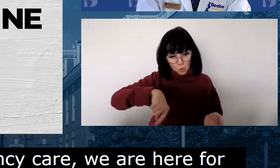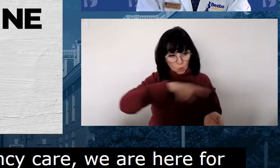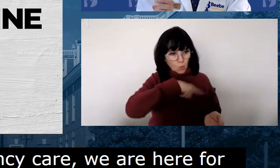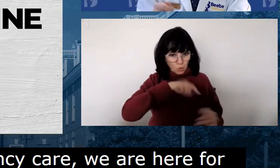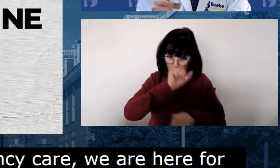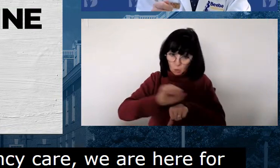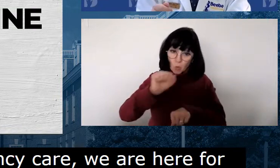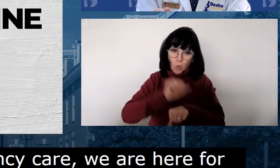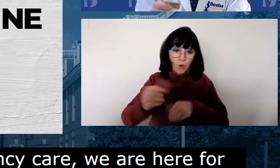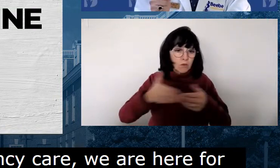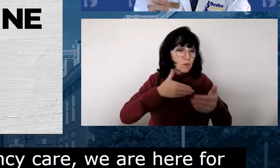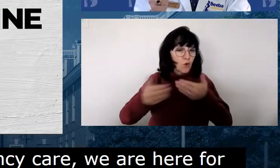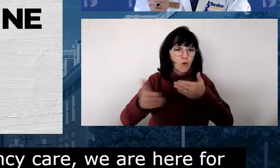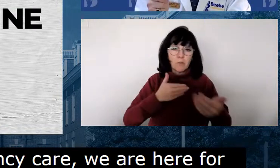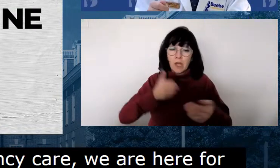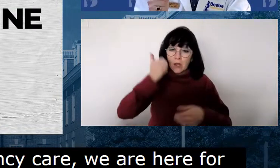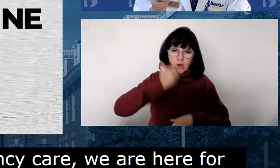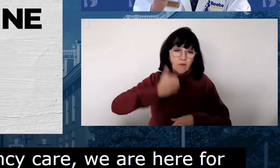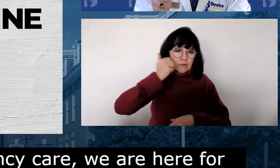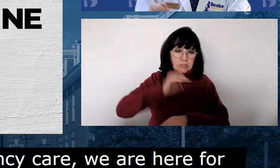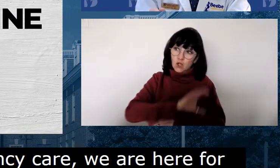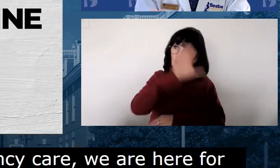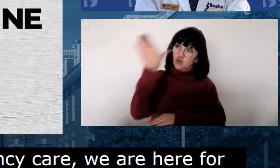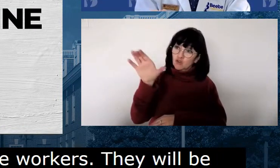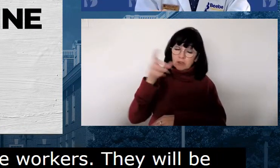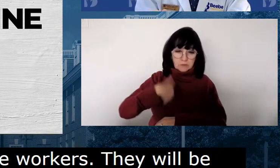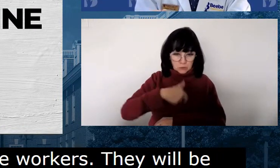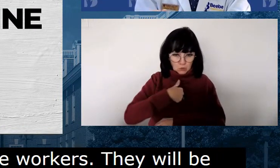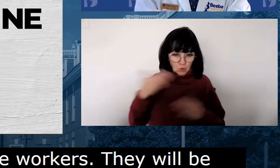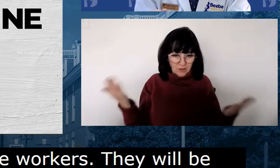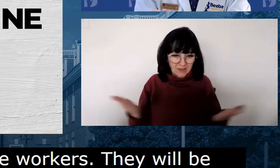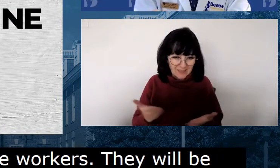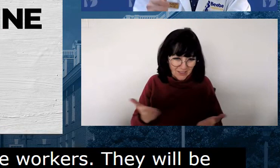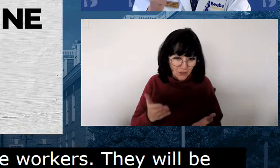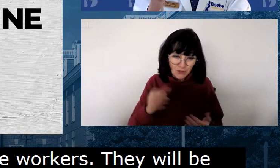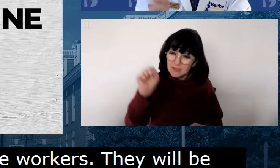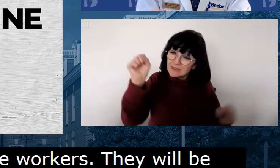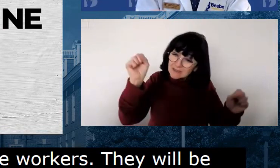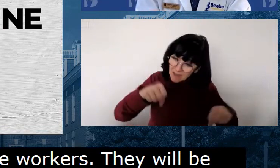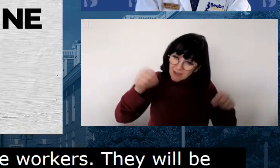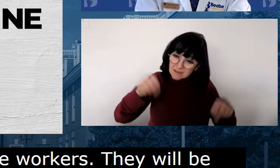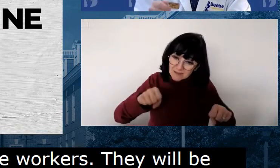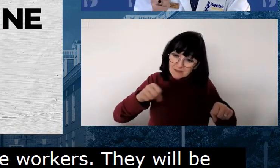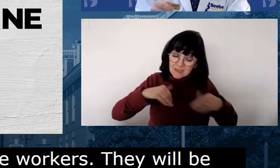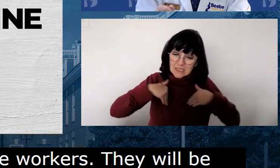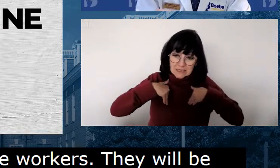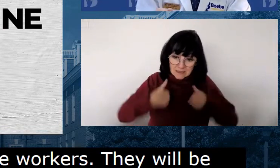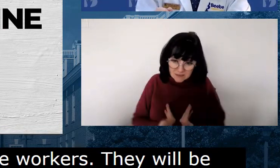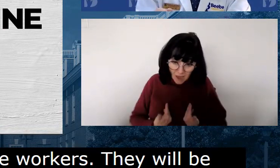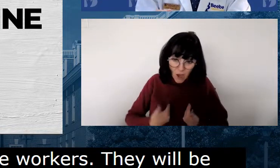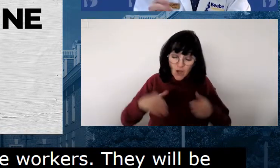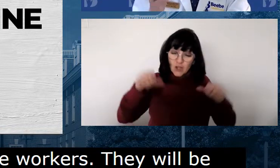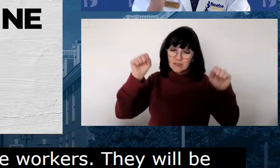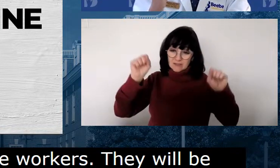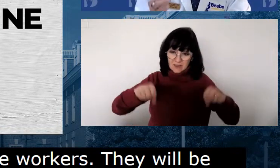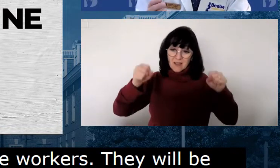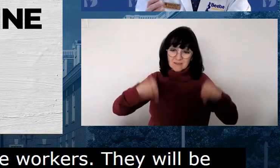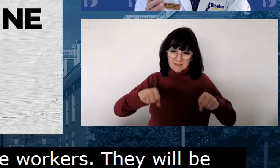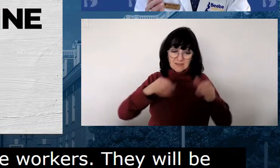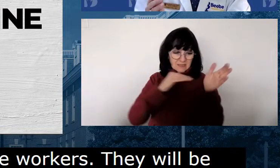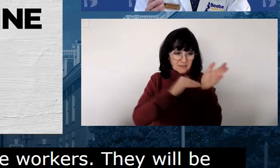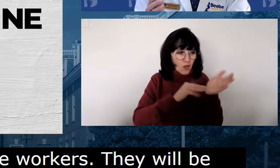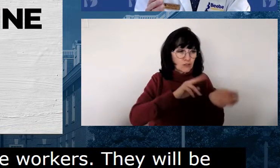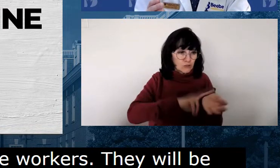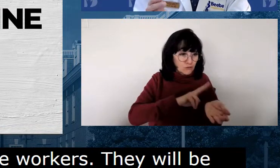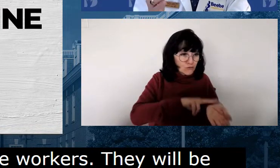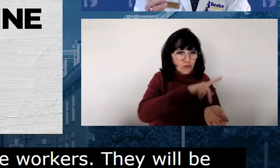taking care of you as best as we can. But as Sharon said, we're tired. We need help. And the help you can give us is by taking